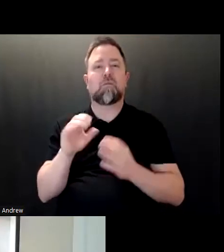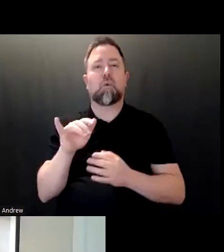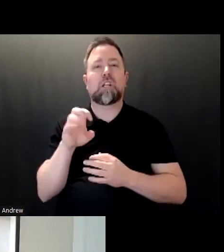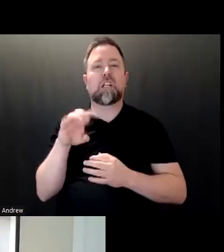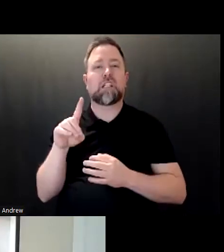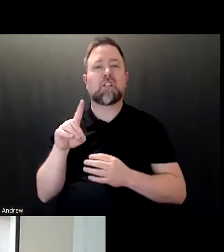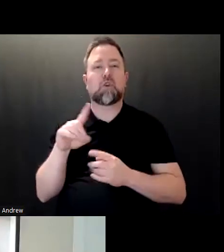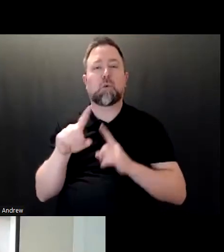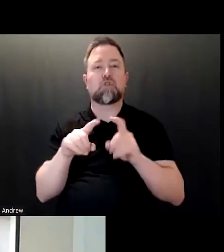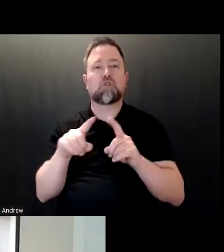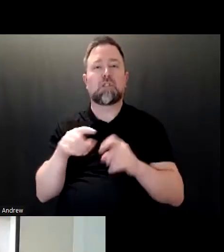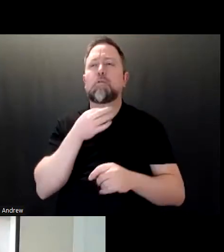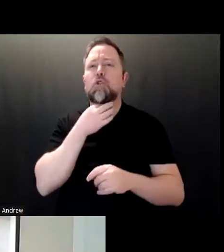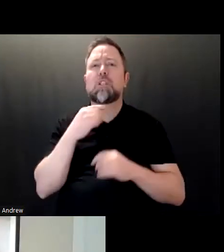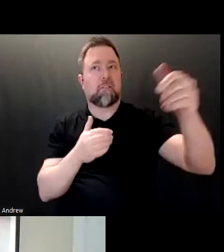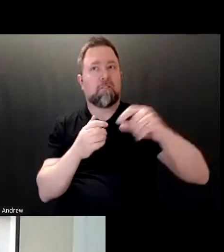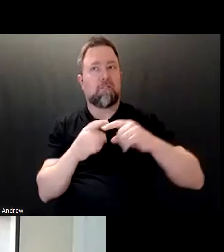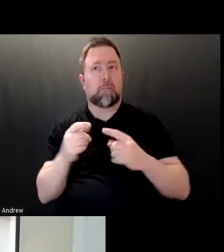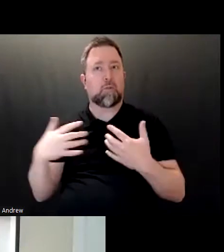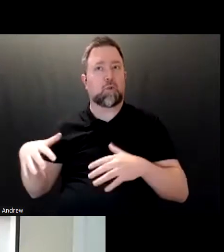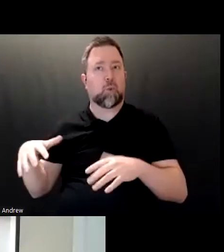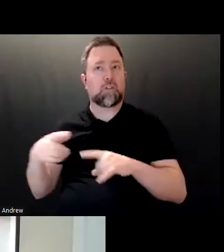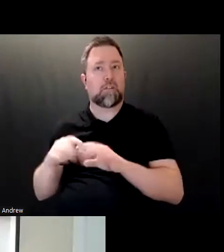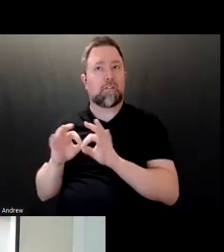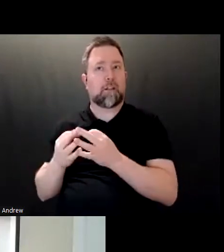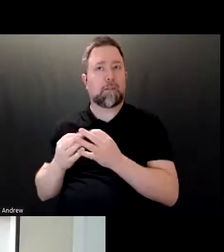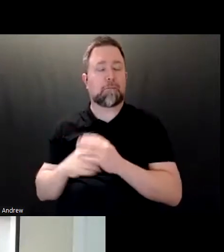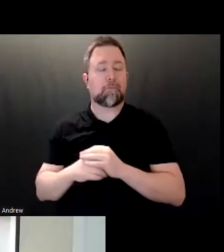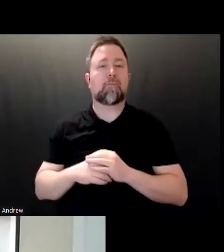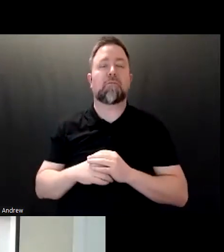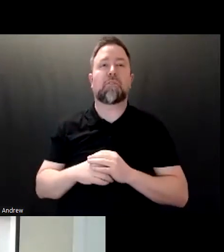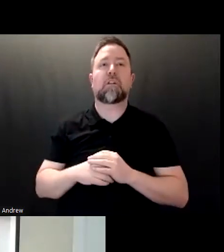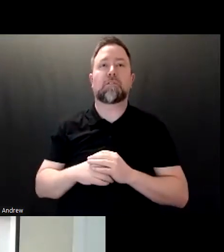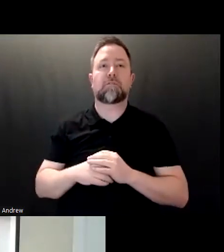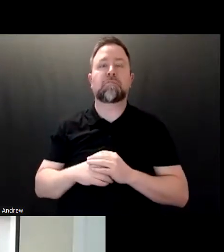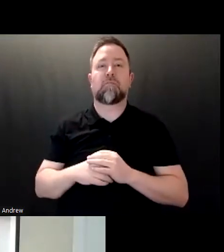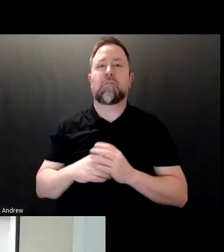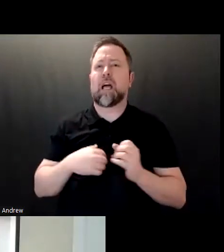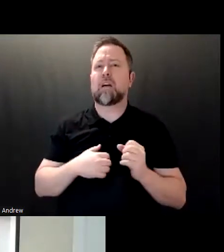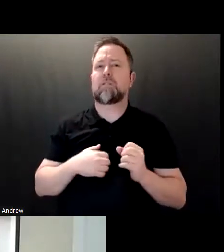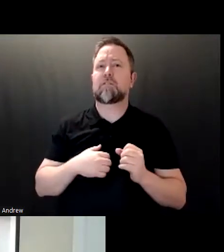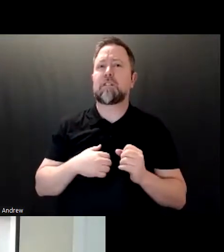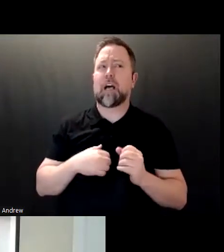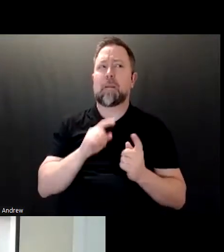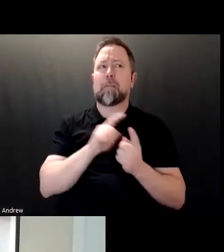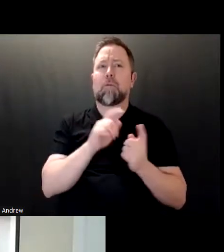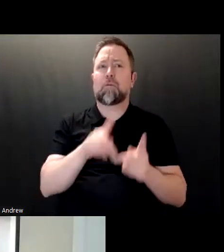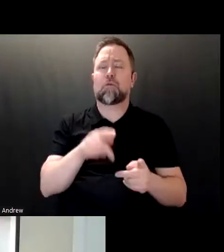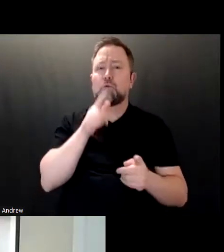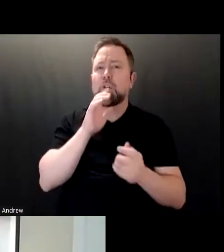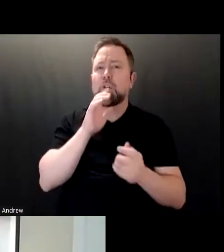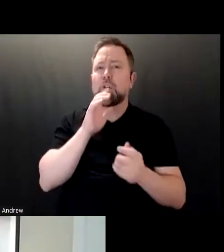person. So it's my hope that even though you are all in various and far-flung places, that you will have a